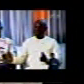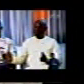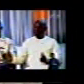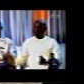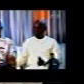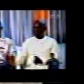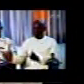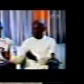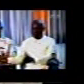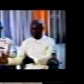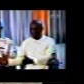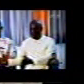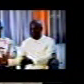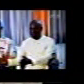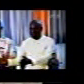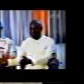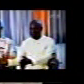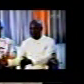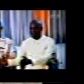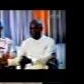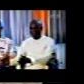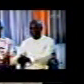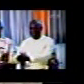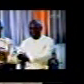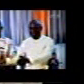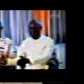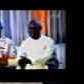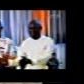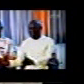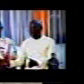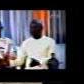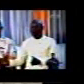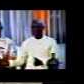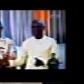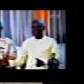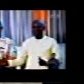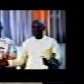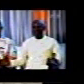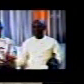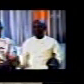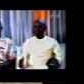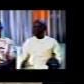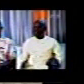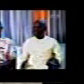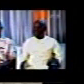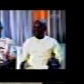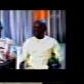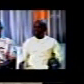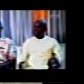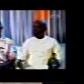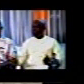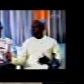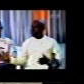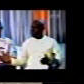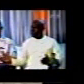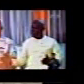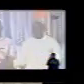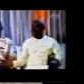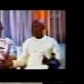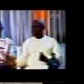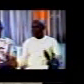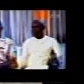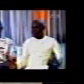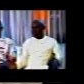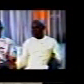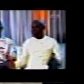he smelled the smell of his raiment, and blessed him, and said, see, the smell of my son is as